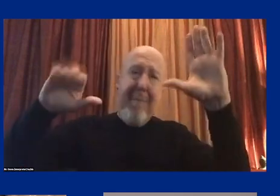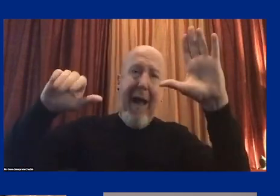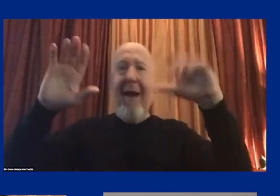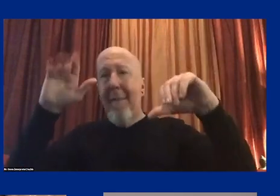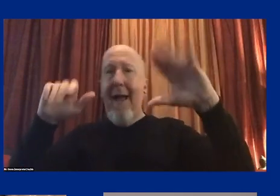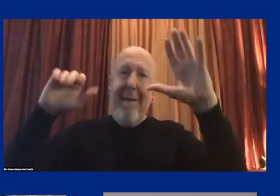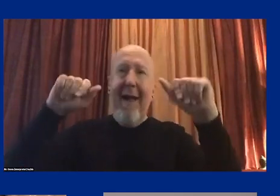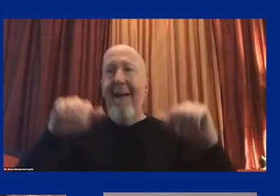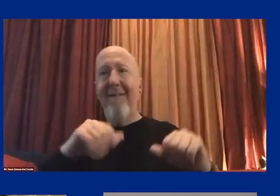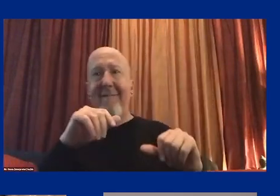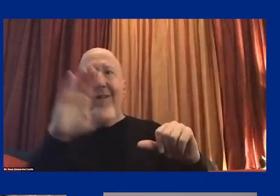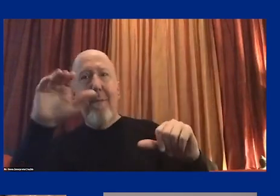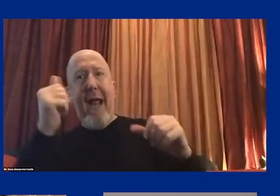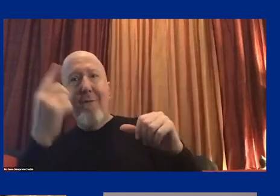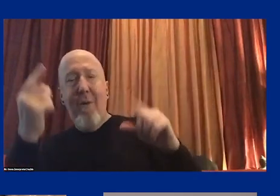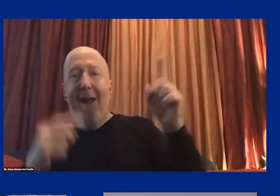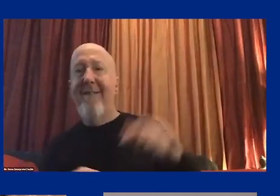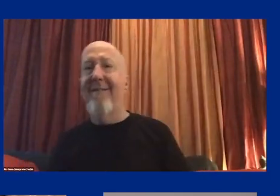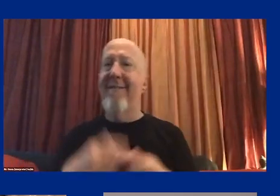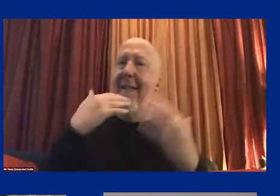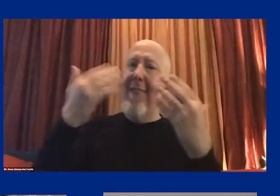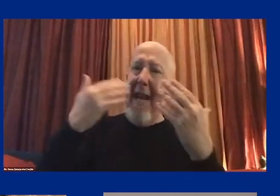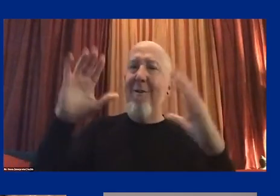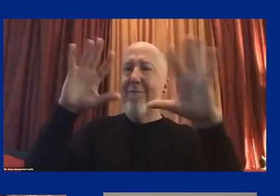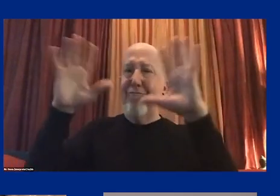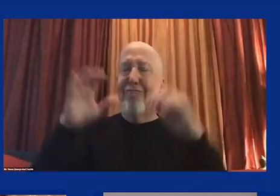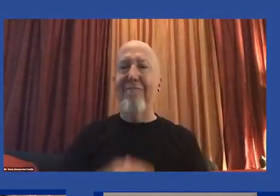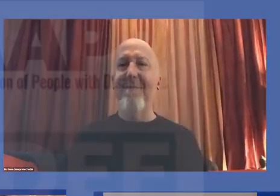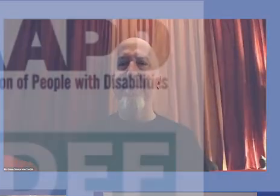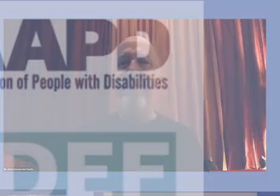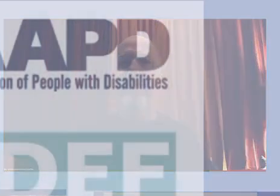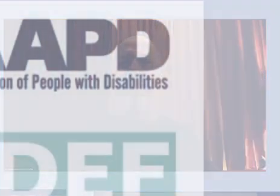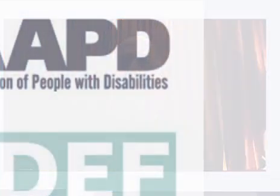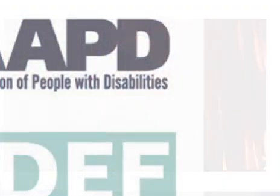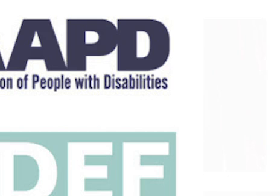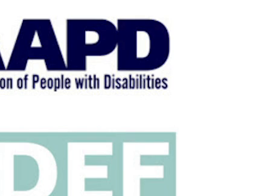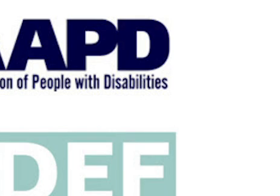Thanks, everyone. Bye. Thank you, everyone. Thanks all.